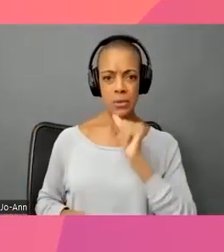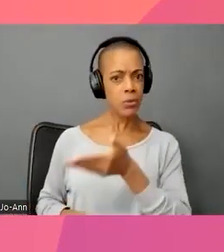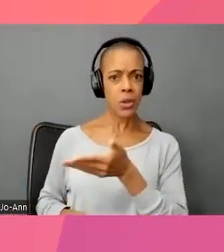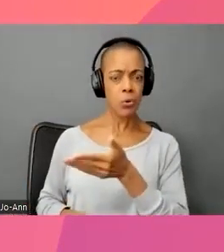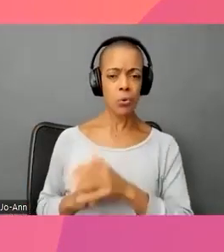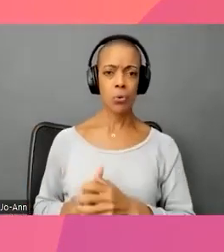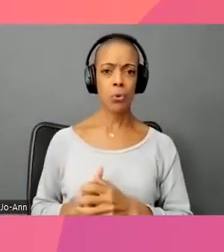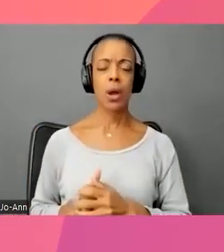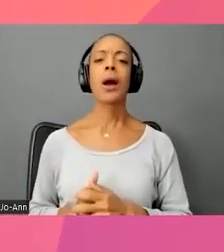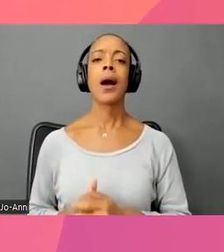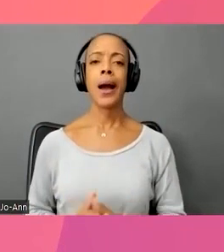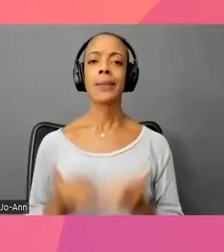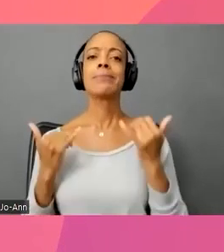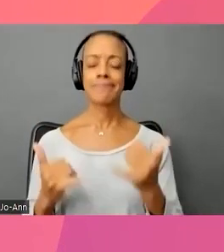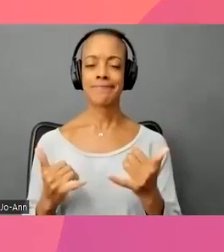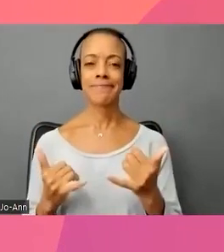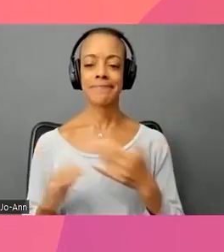is how I got to where I'm at today.